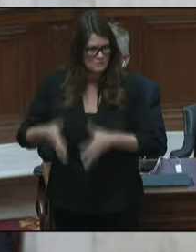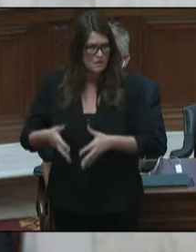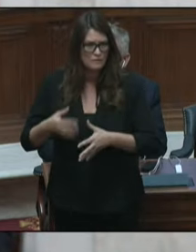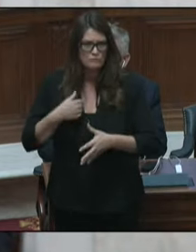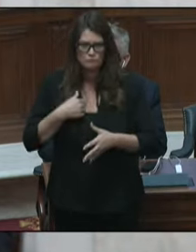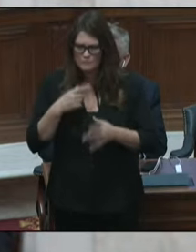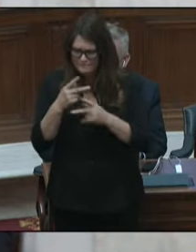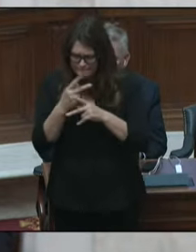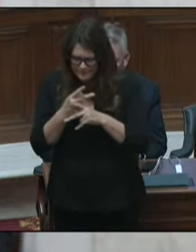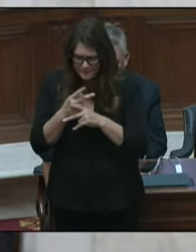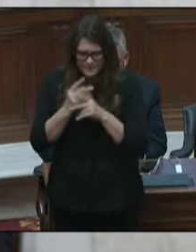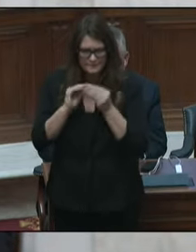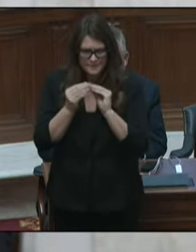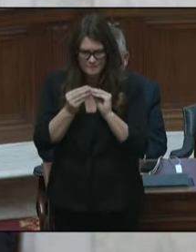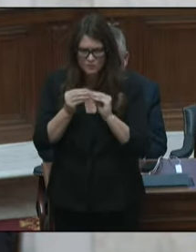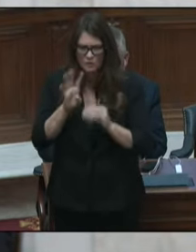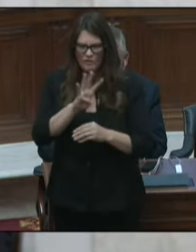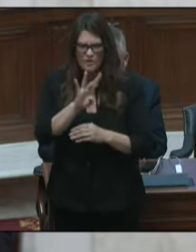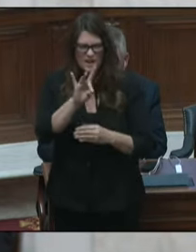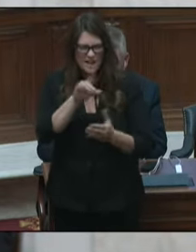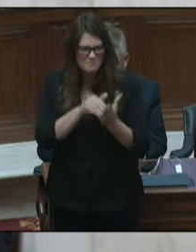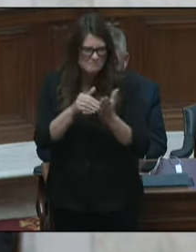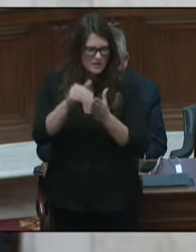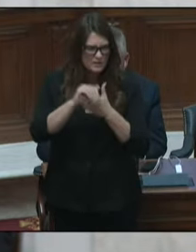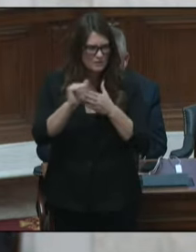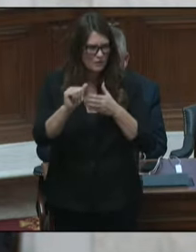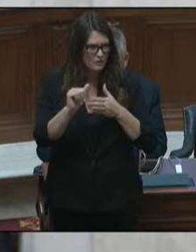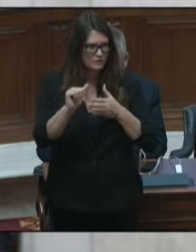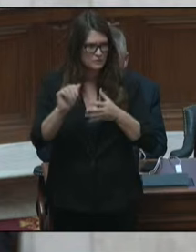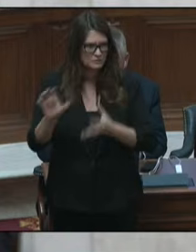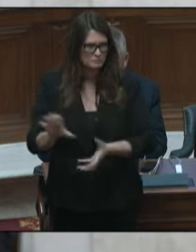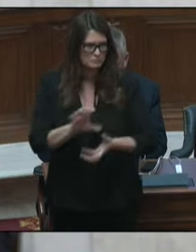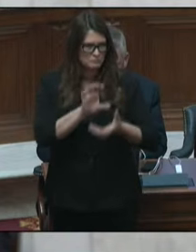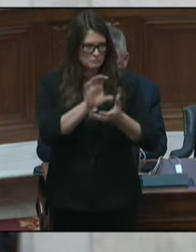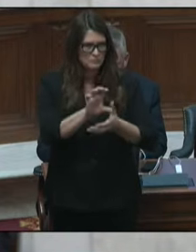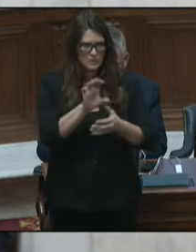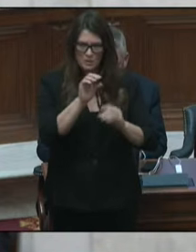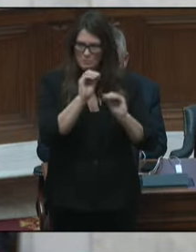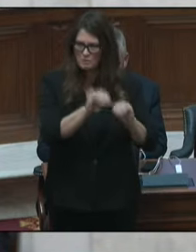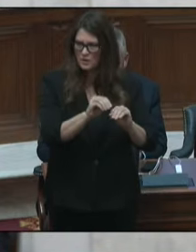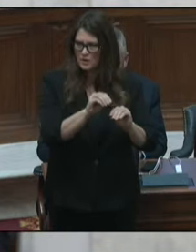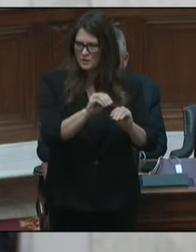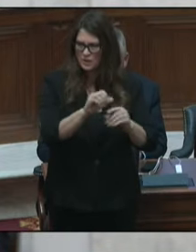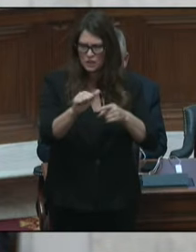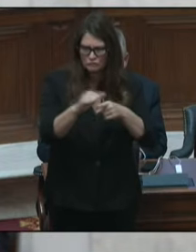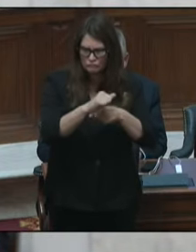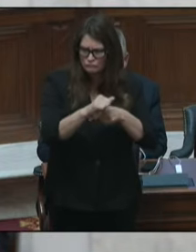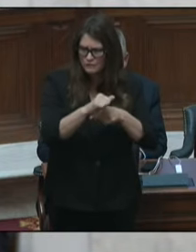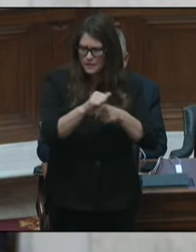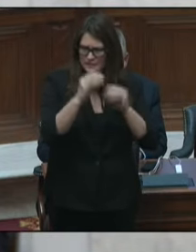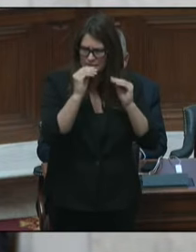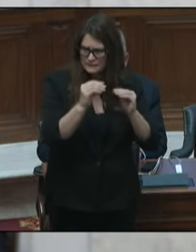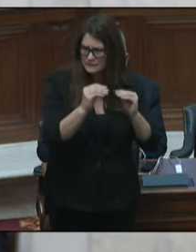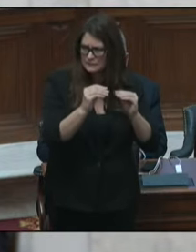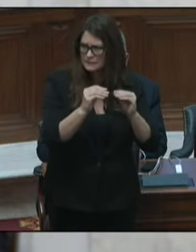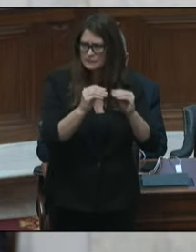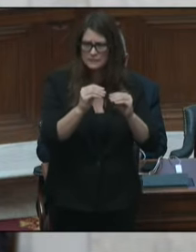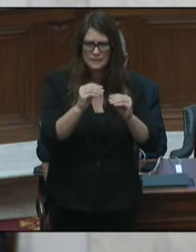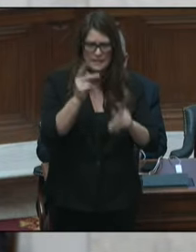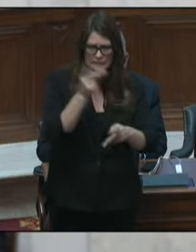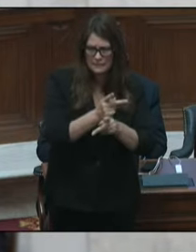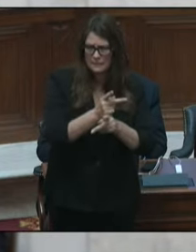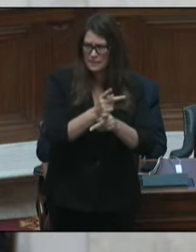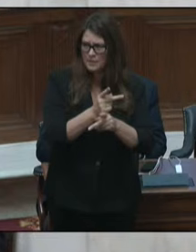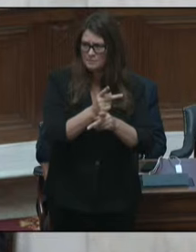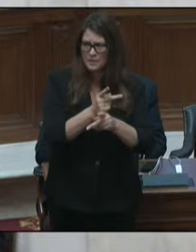all out and everything. We put $48 million into an absolute situation to be able to train and to retain